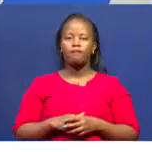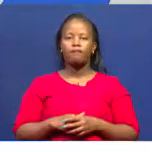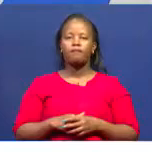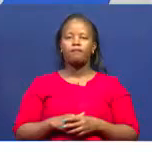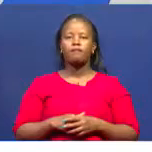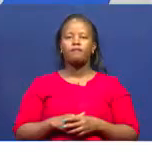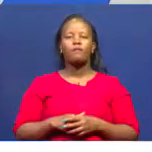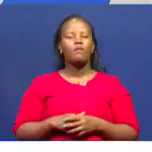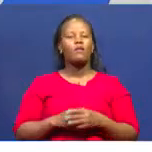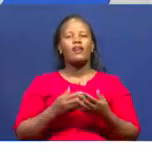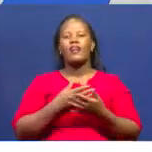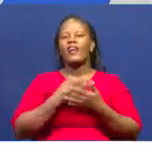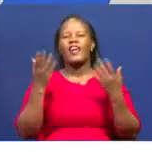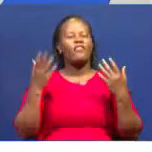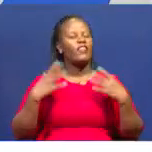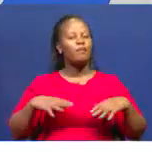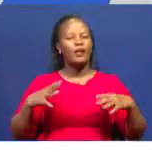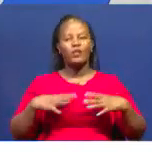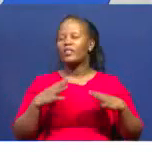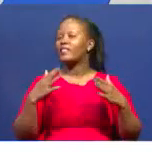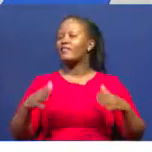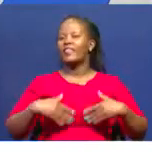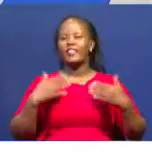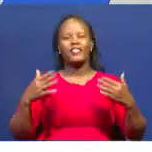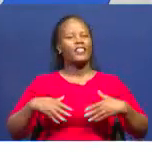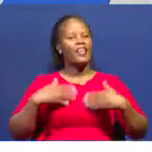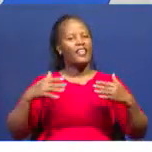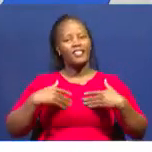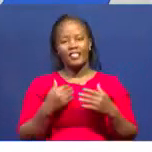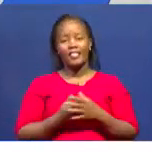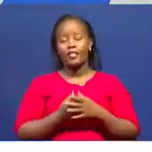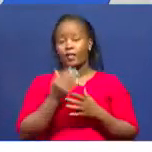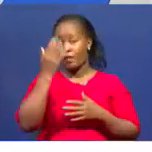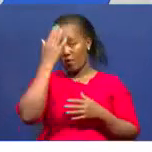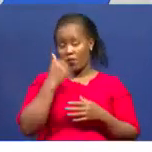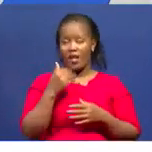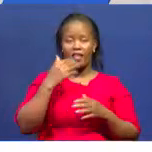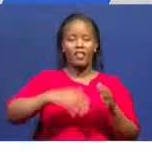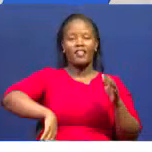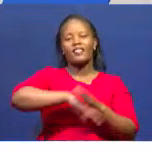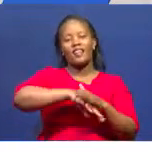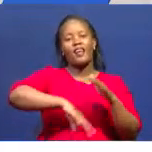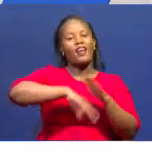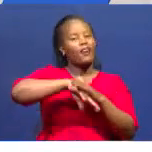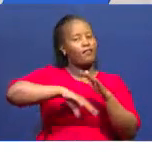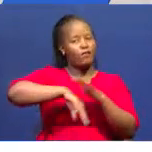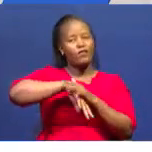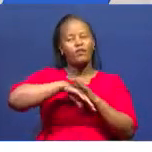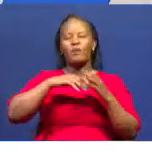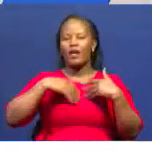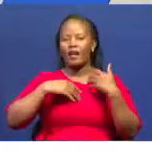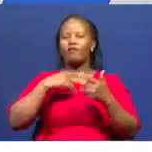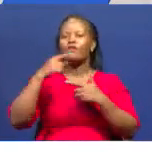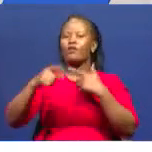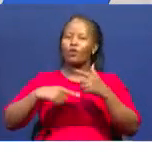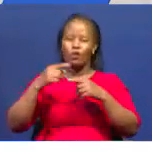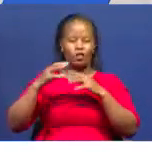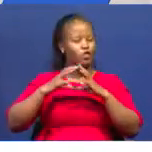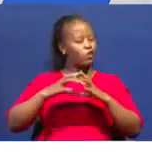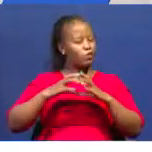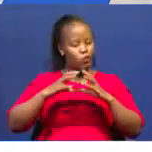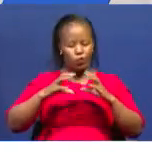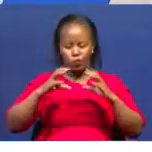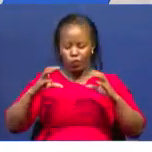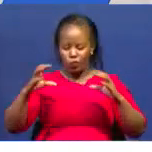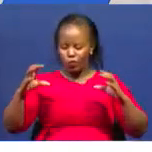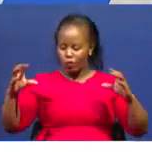Everybody is very excited. As you know, football is an industry that has been growing rather rapidly here in